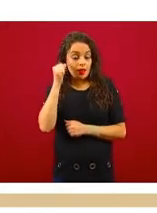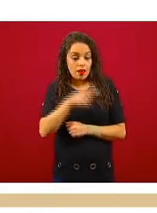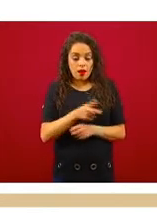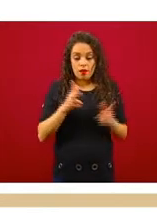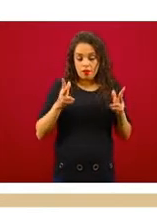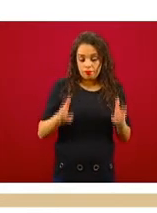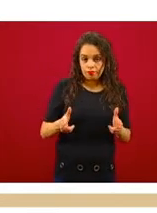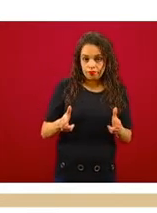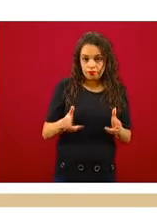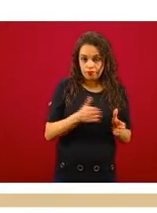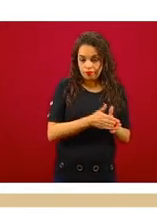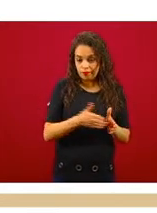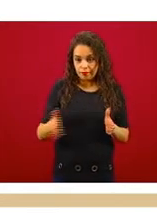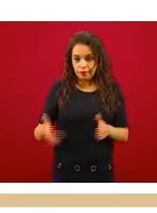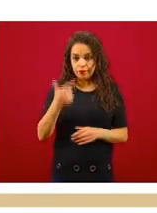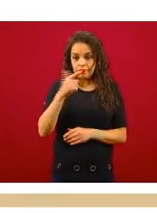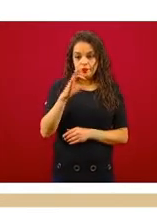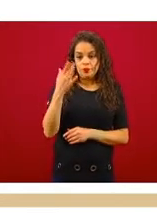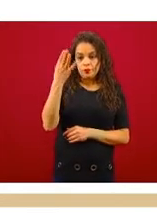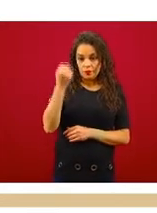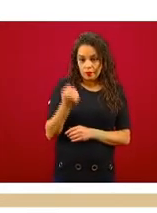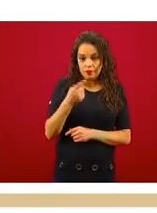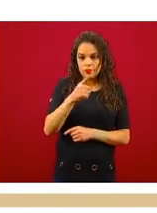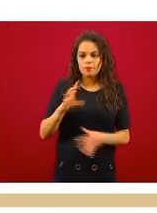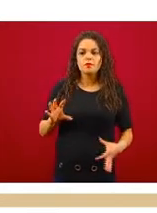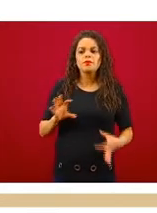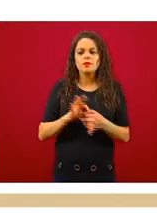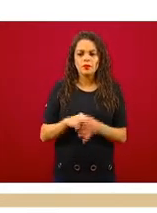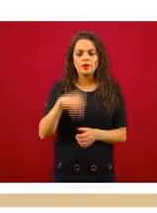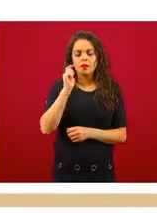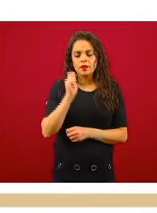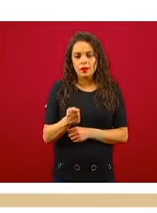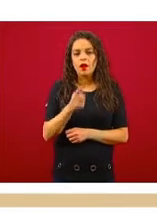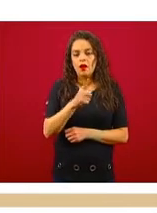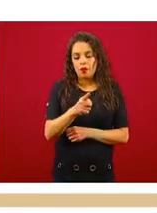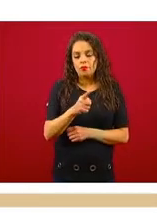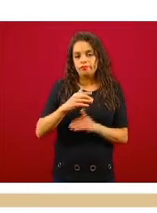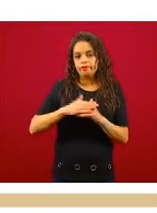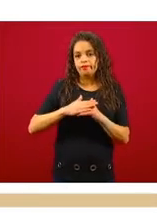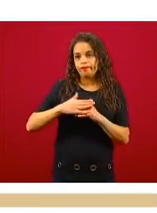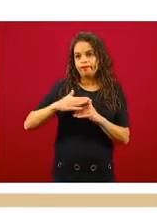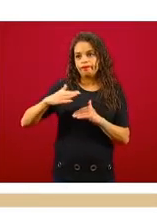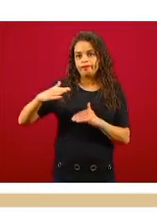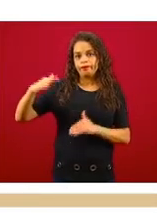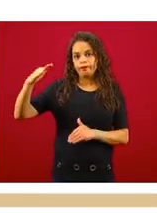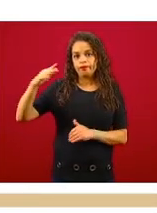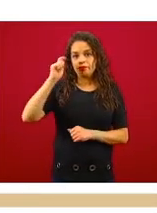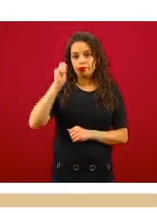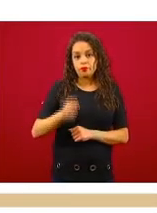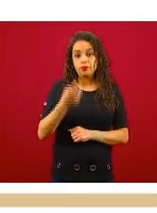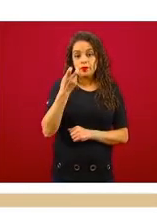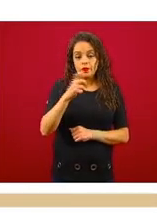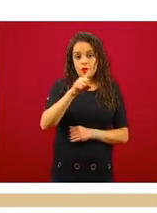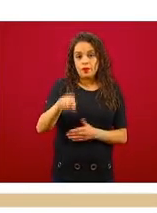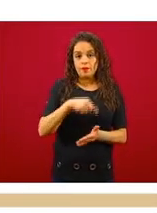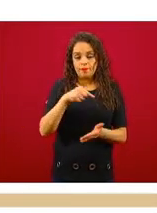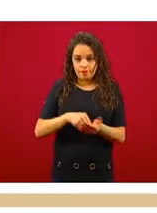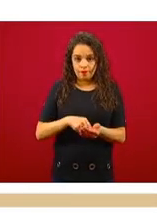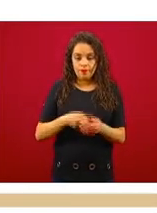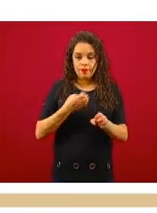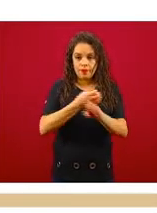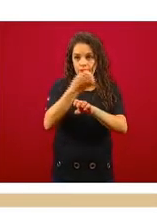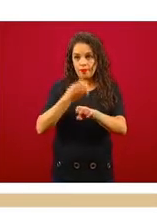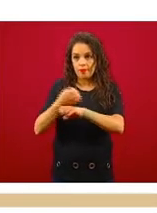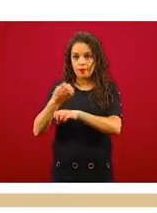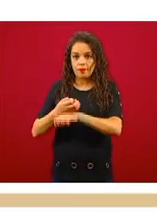llegó a a number of 759. hospitals who Esto are también tiene que reporting, ver and con we el now have incremento en la designación 759 de este tipo hospitals de that are unidades que reporting. hacen So las we entidades have an